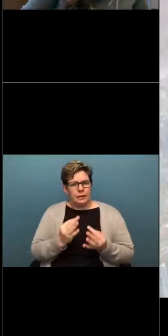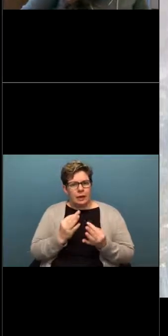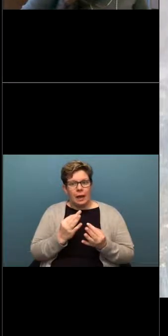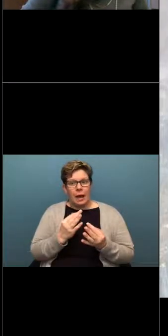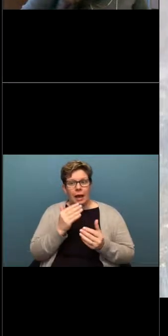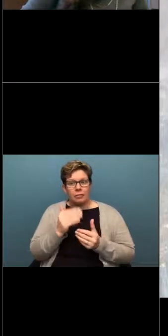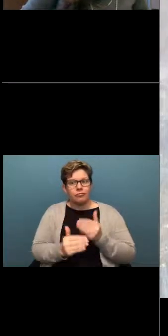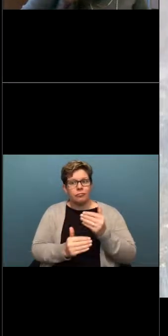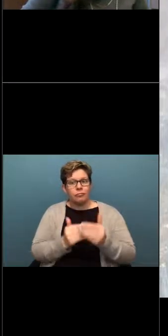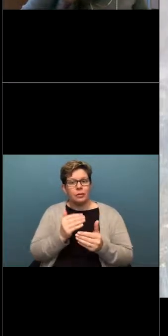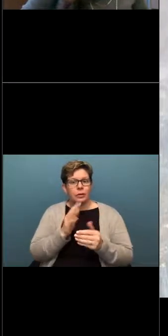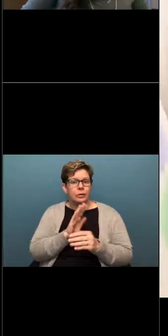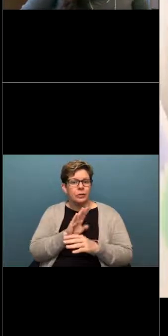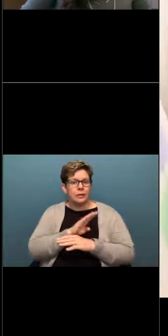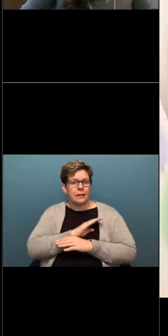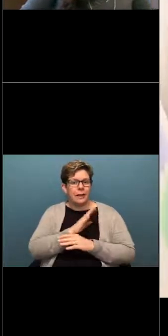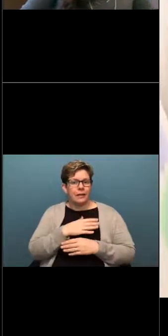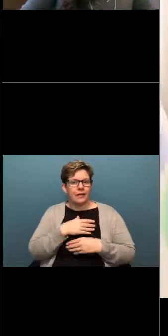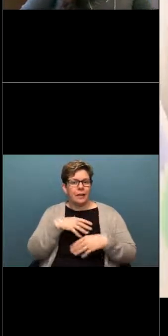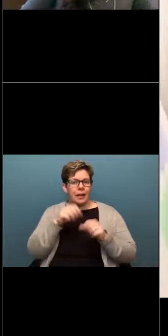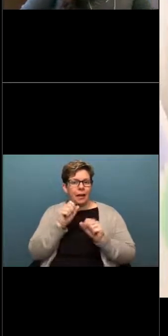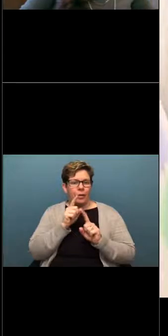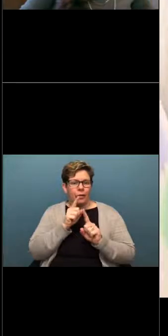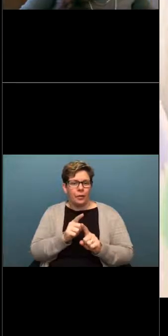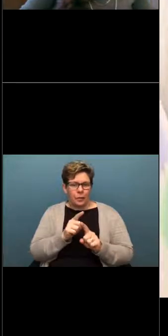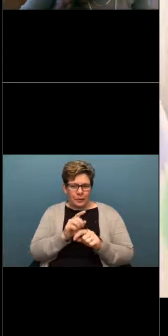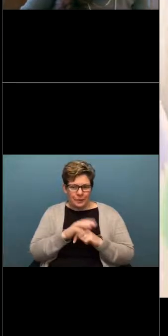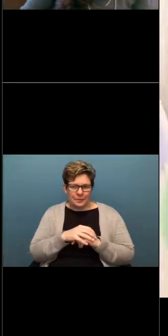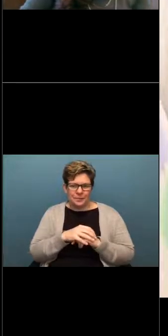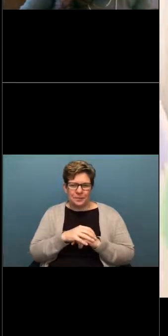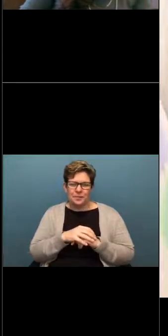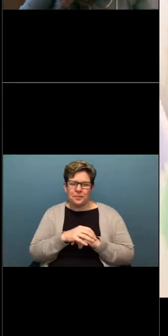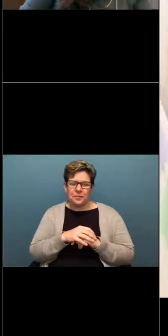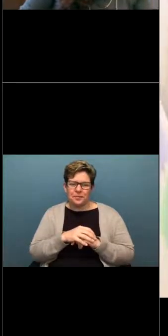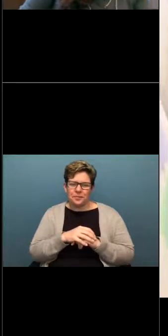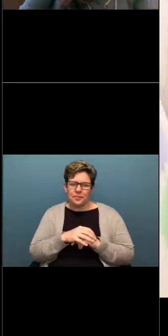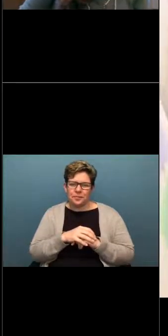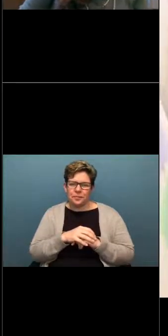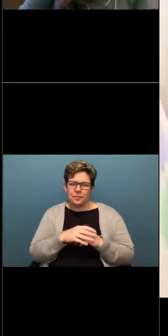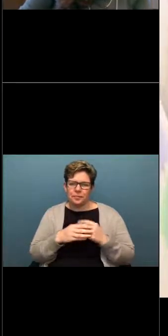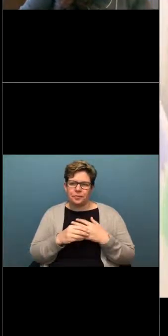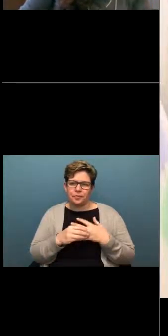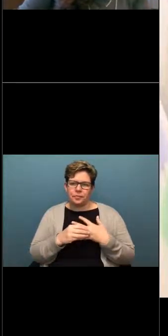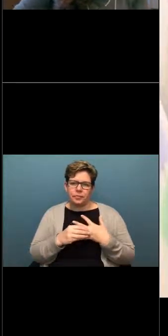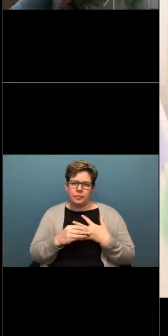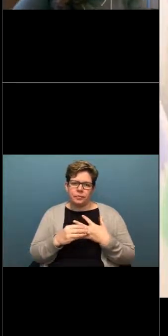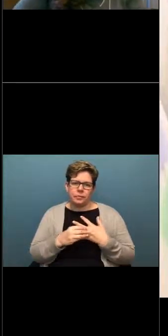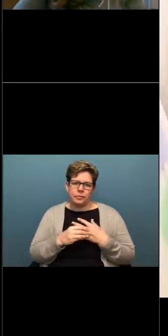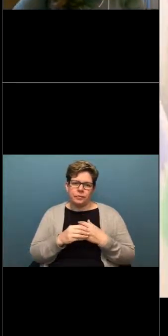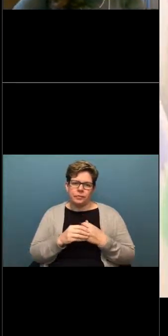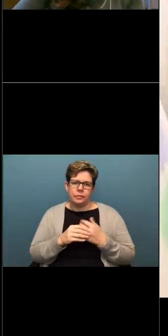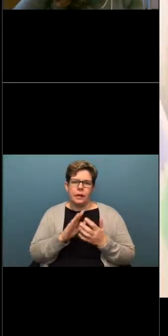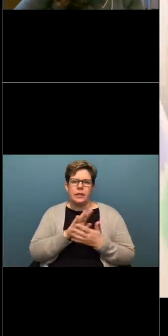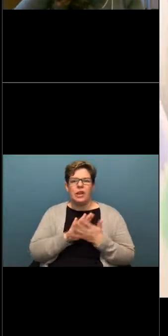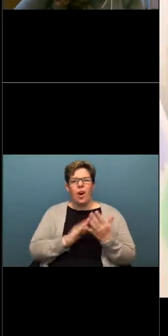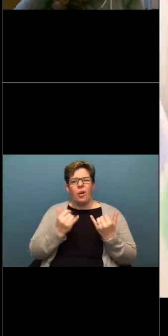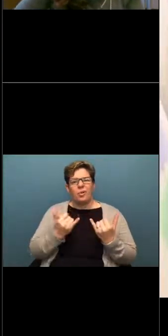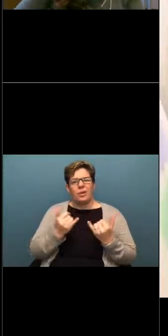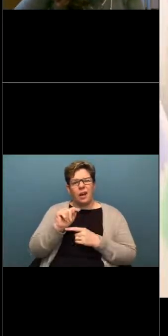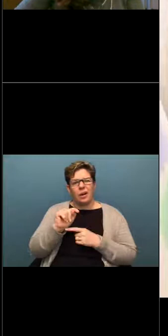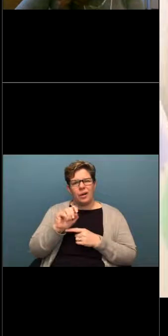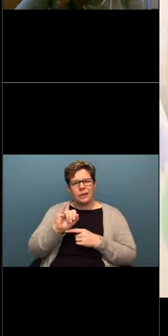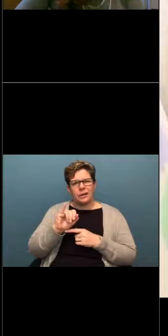goals? Well, I'm glad you asked. So the few things I'm going to talk about here are really the tips and tools.